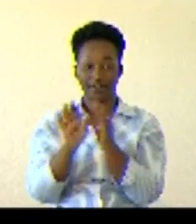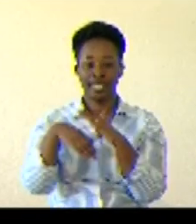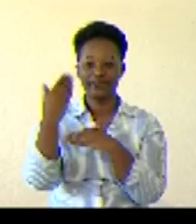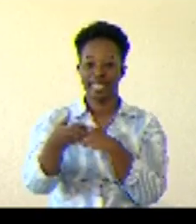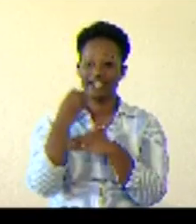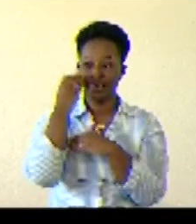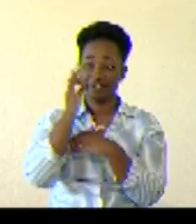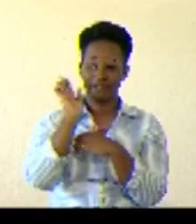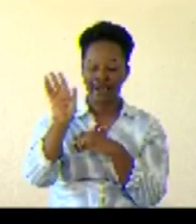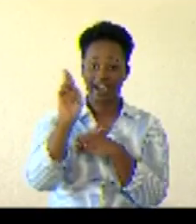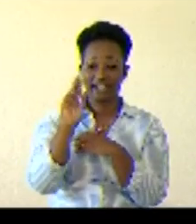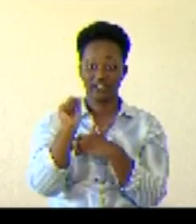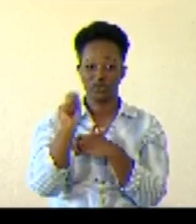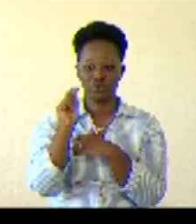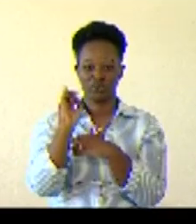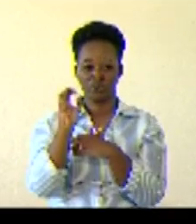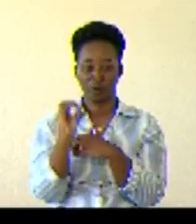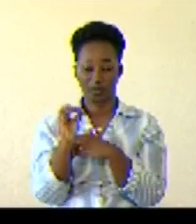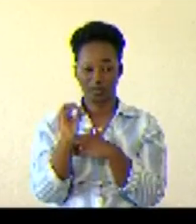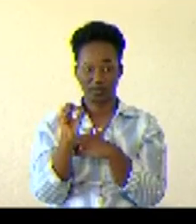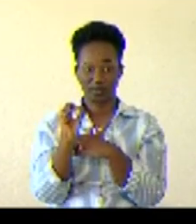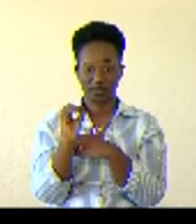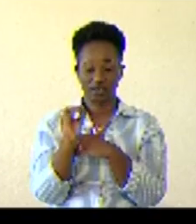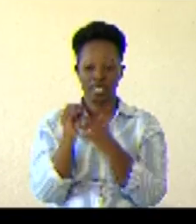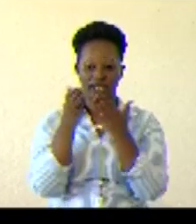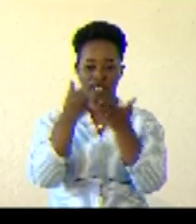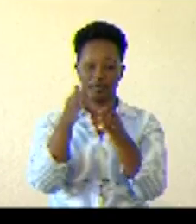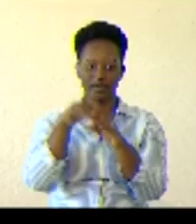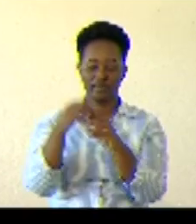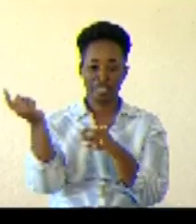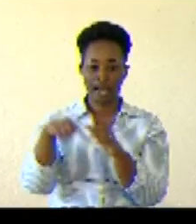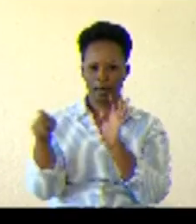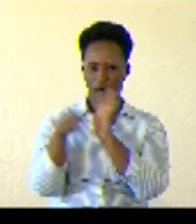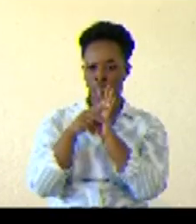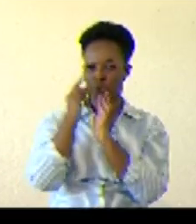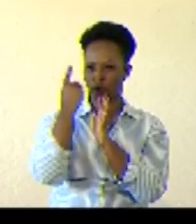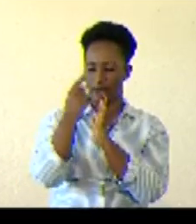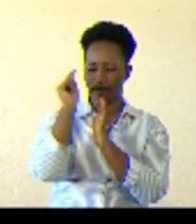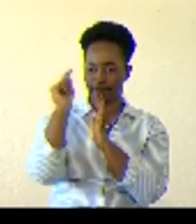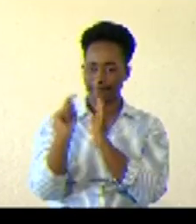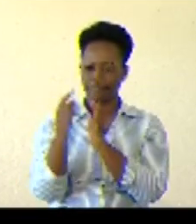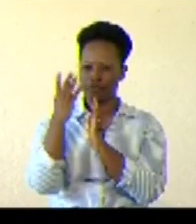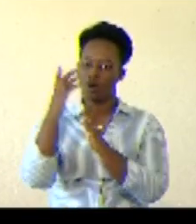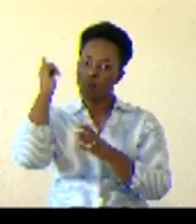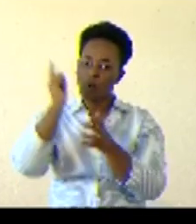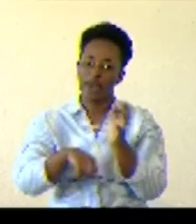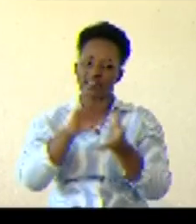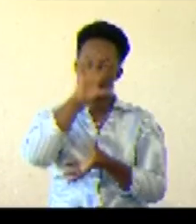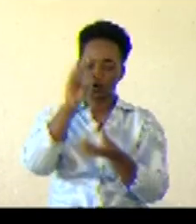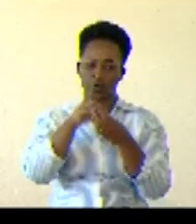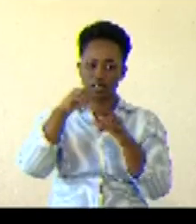Then if her ratio of tax to disposable income is 1 to 4, what is the gross income given that